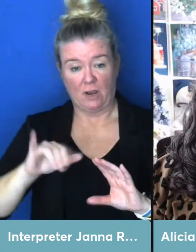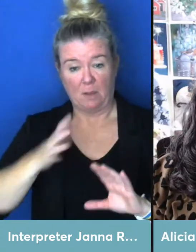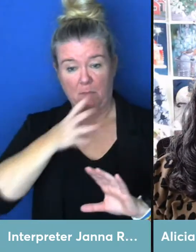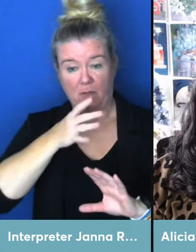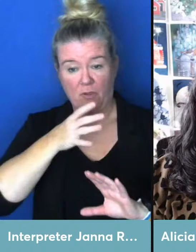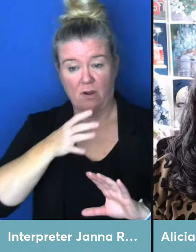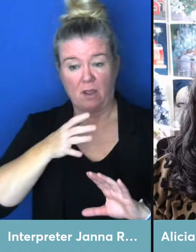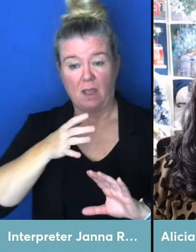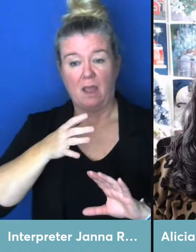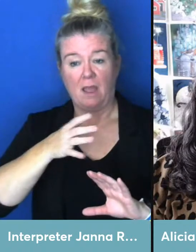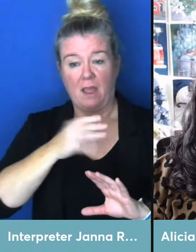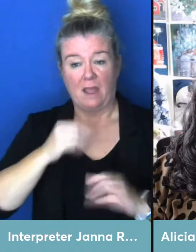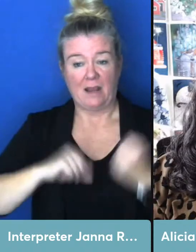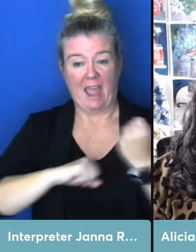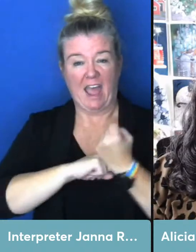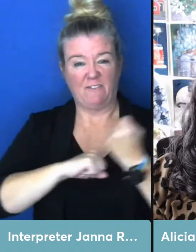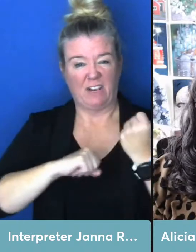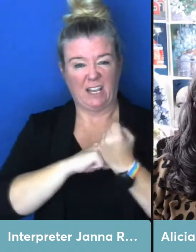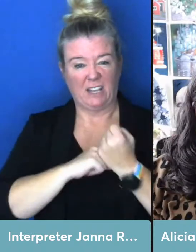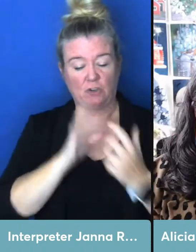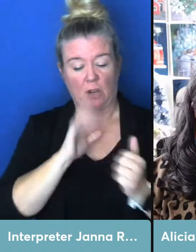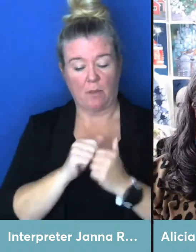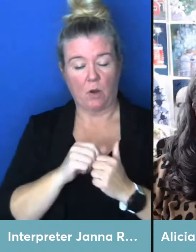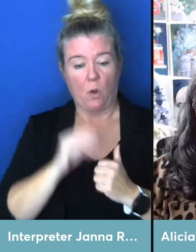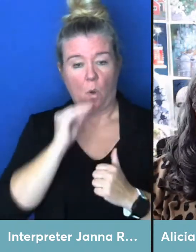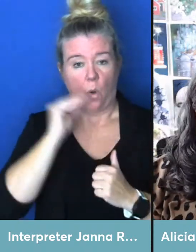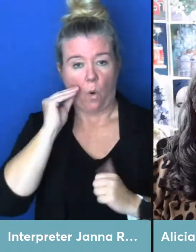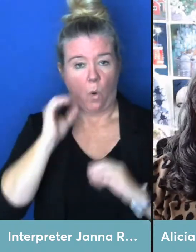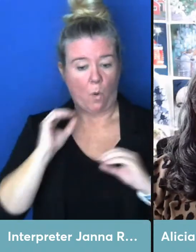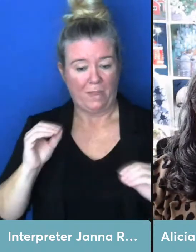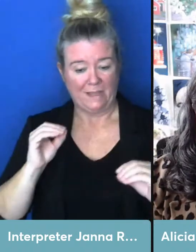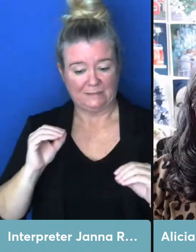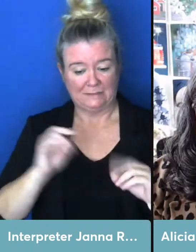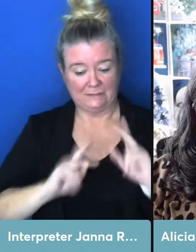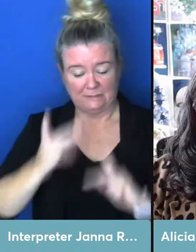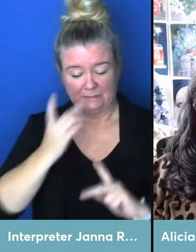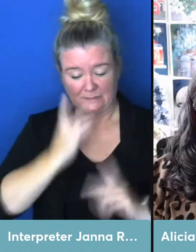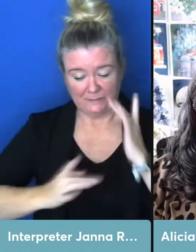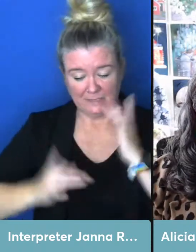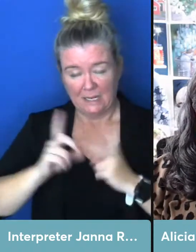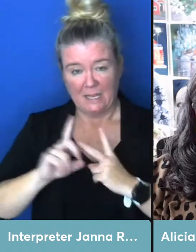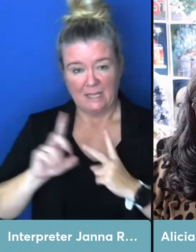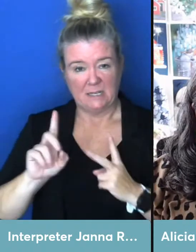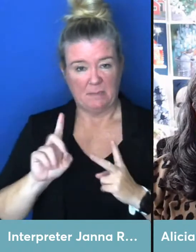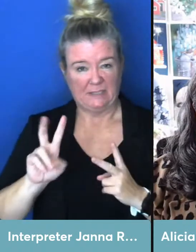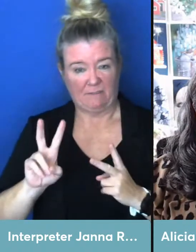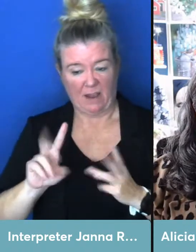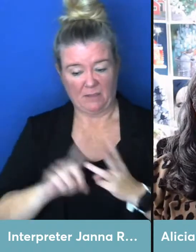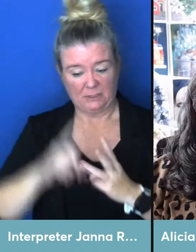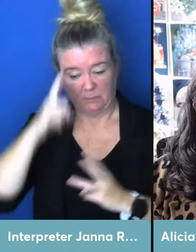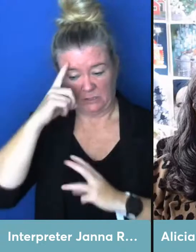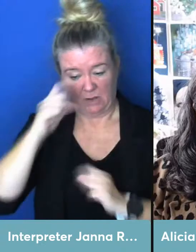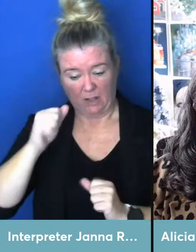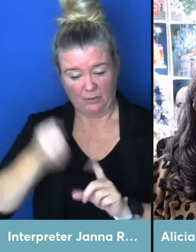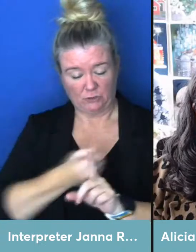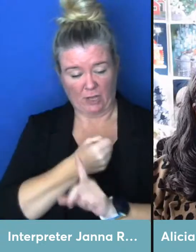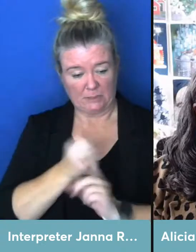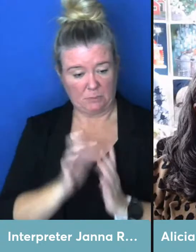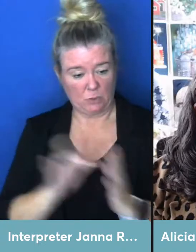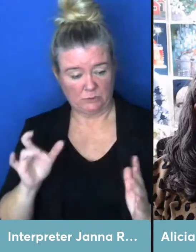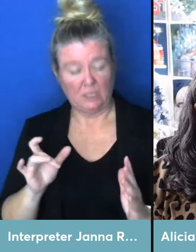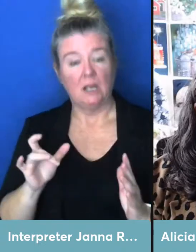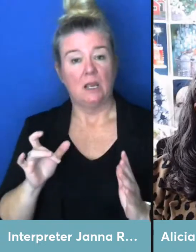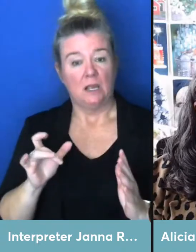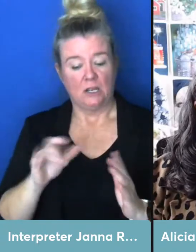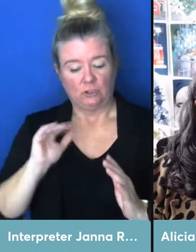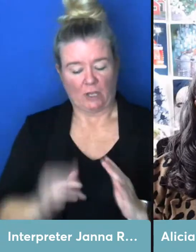advocate who works on issues related to homelessness, domestic violence, mental health, and child abuse. She sees advocacy as a way to